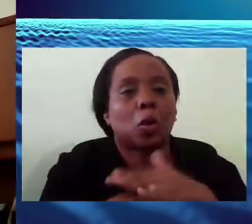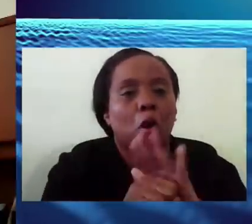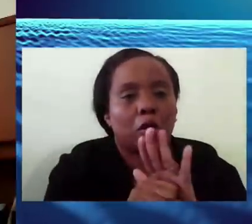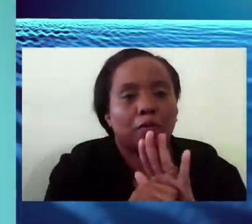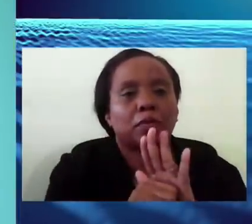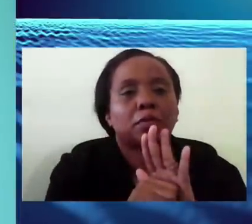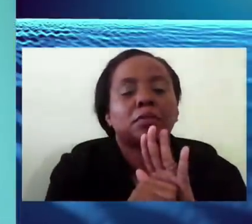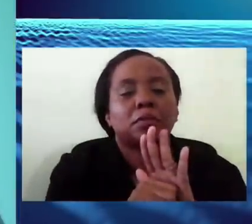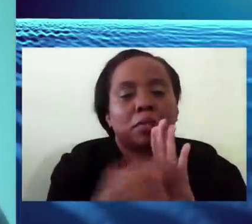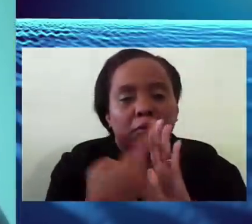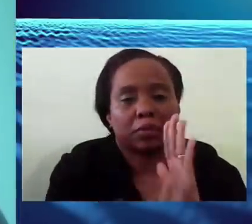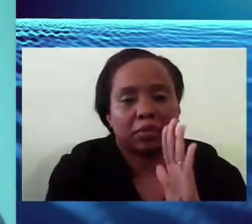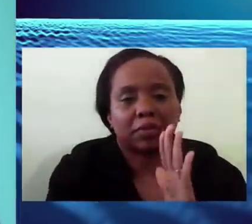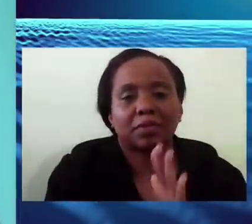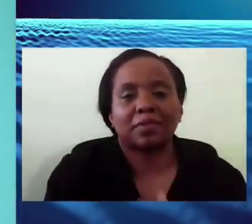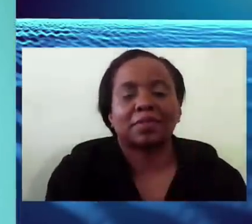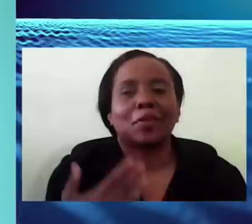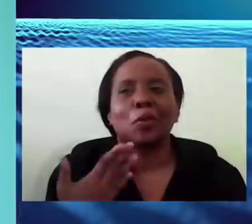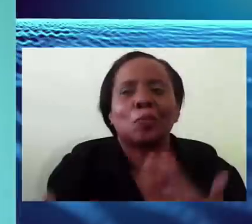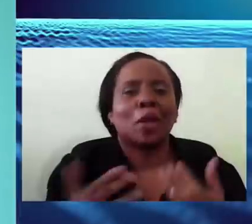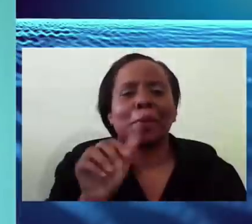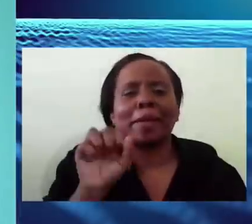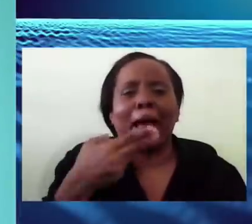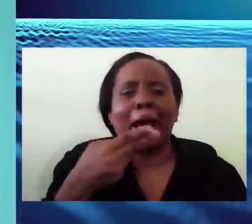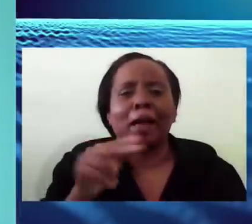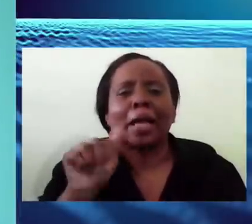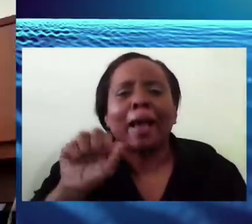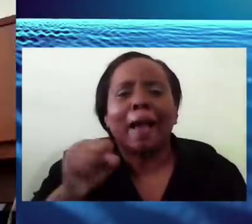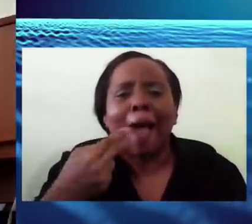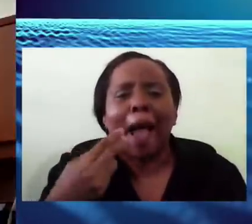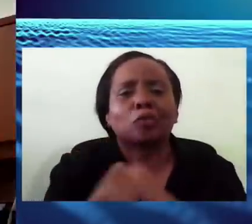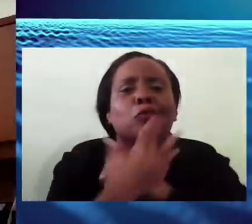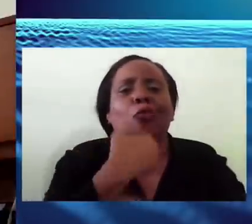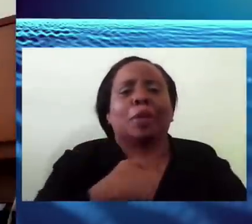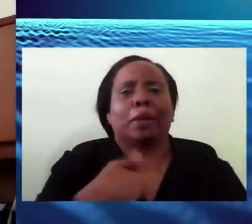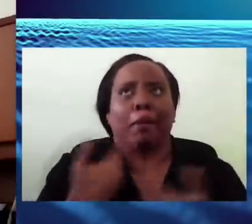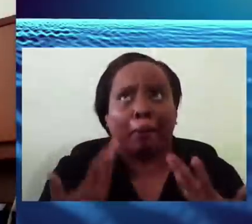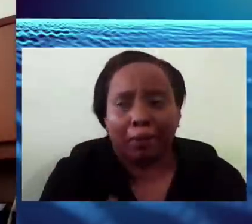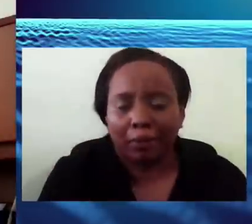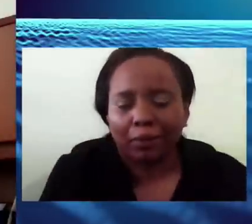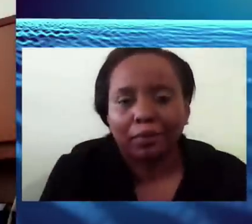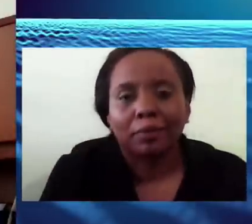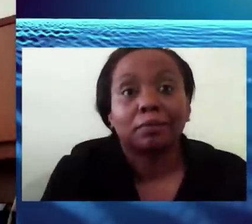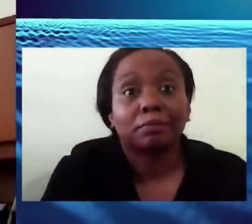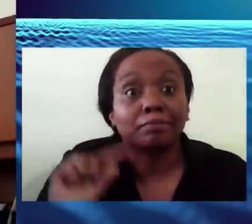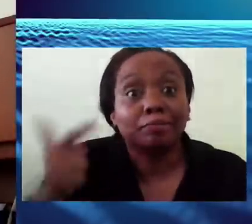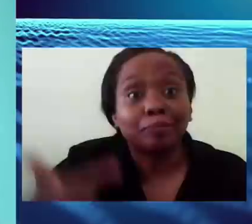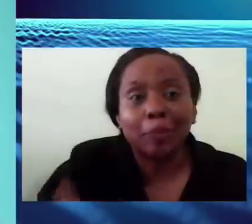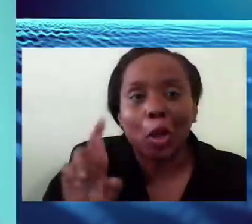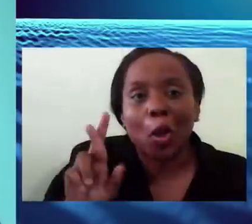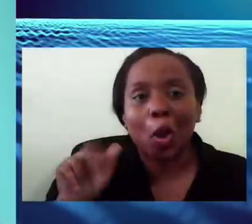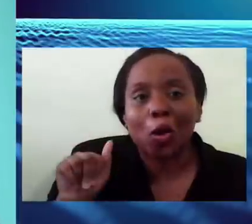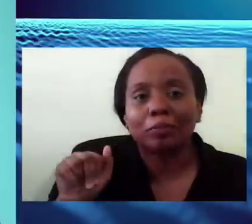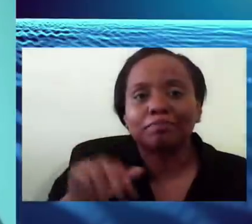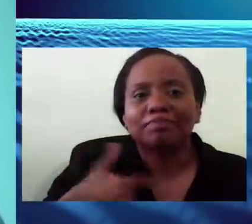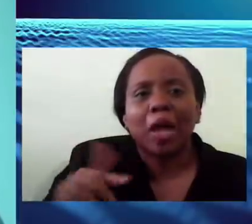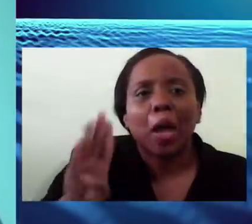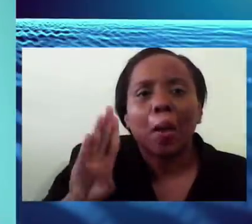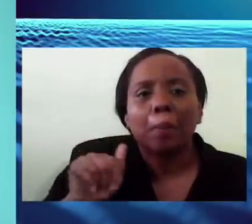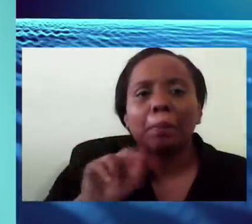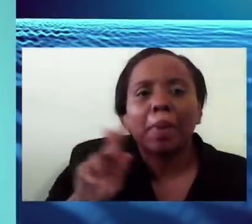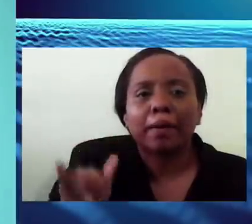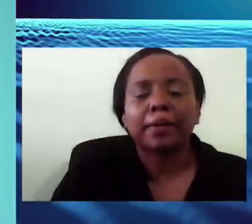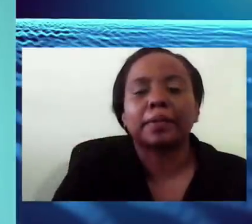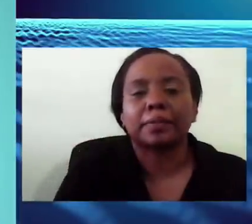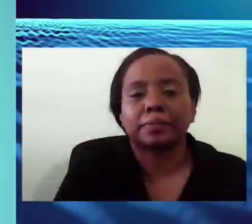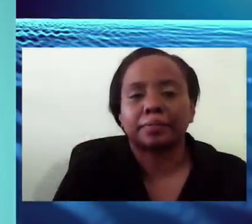I think thank it's you, the, ash. The ash answer getting to me. Go ahead, Barry, your time. Thank you, Minister. I was wondering if, based on the